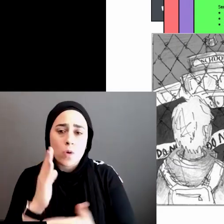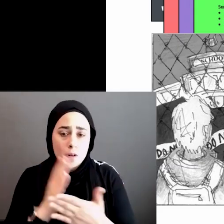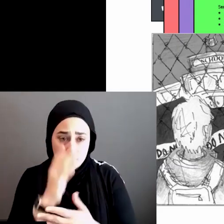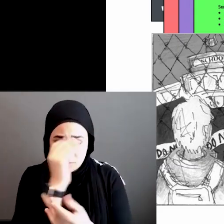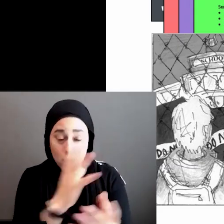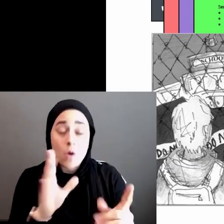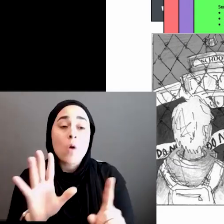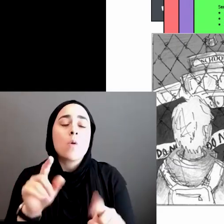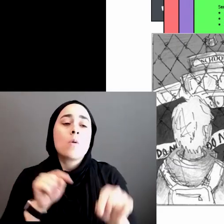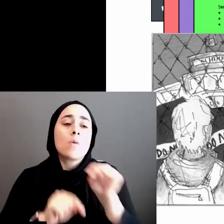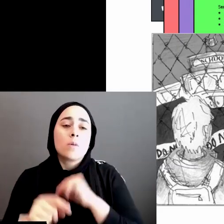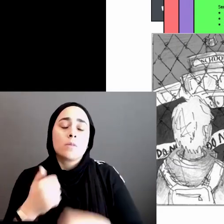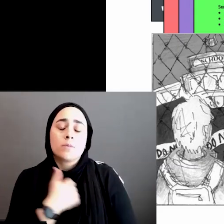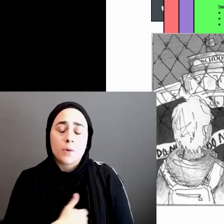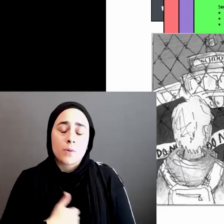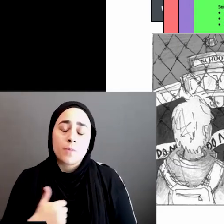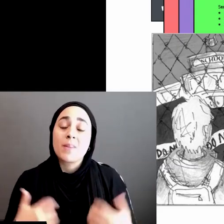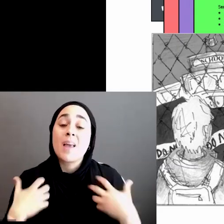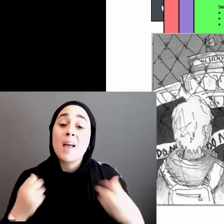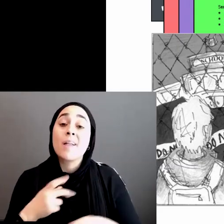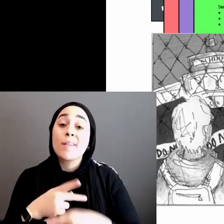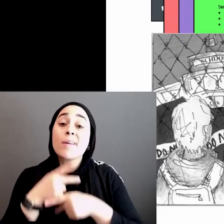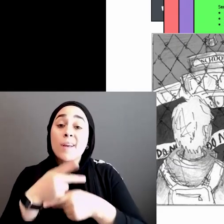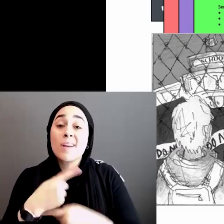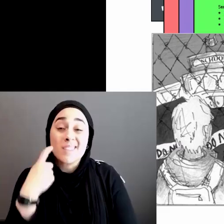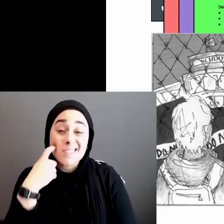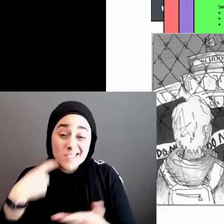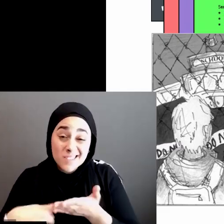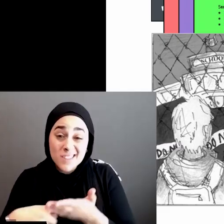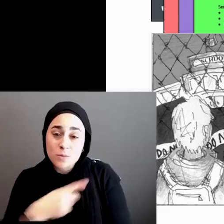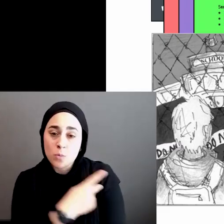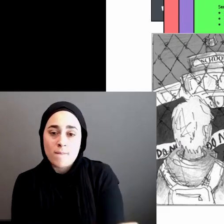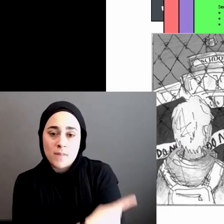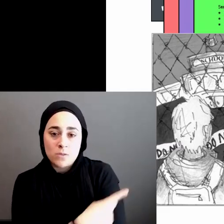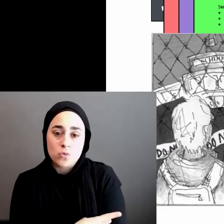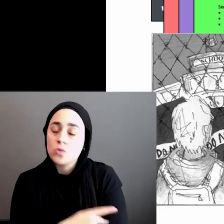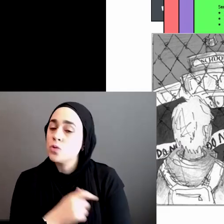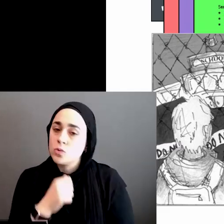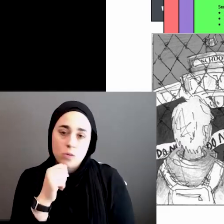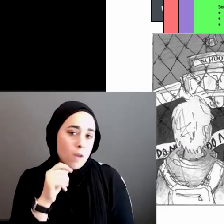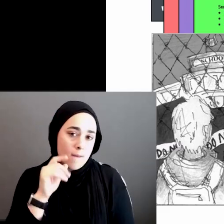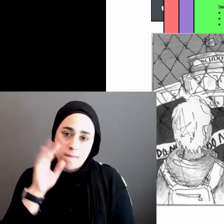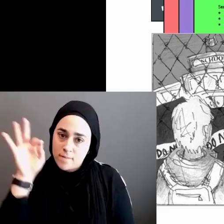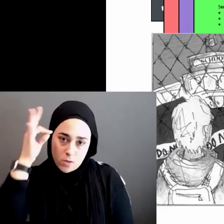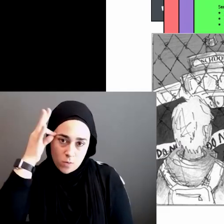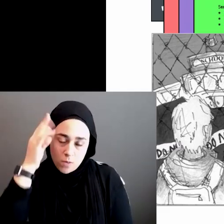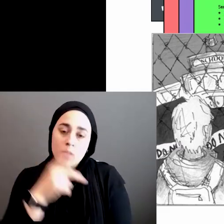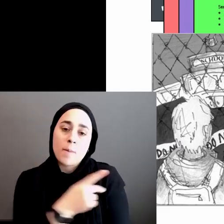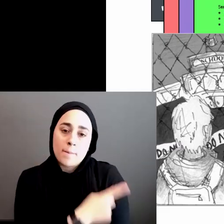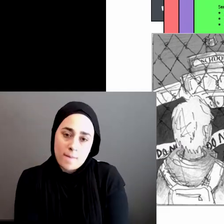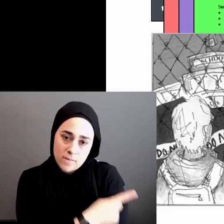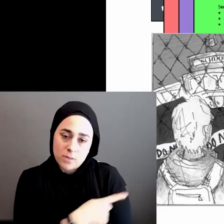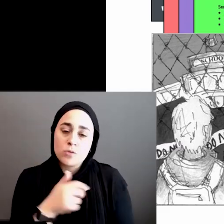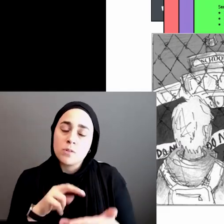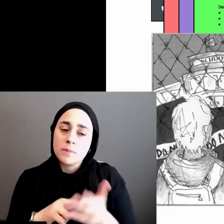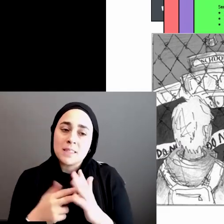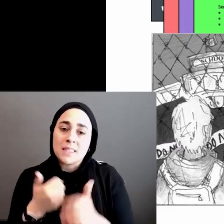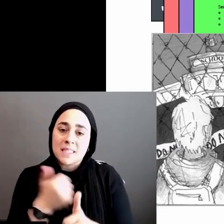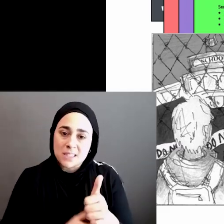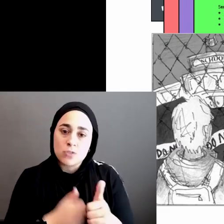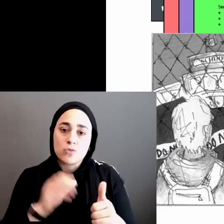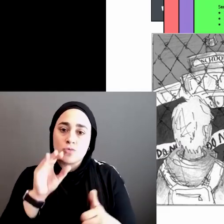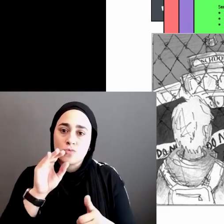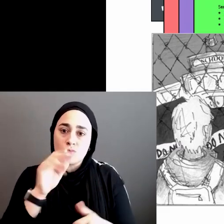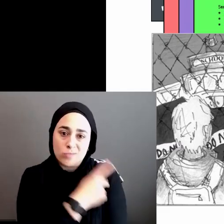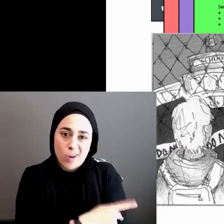have. And healthcare is provincial. So what we just talked about does not apply in other provinces. Other provinces have different ages.